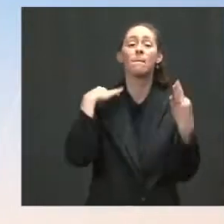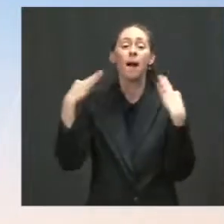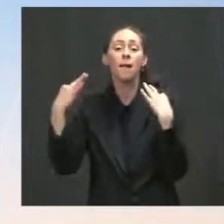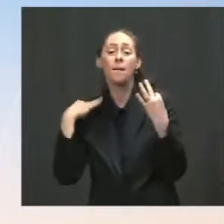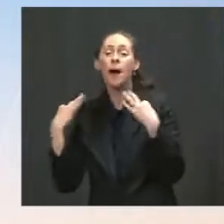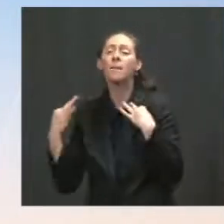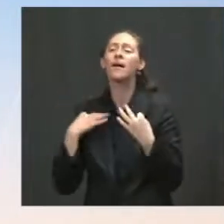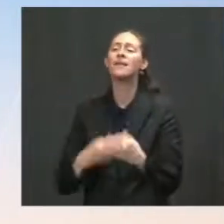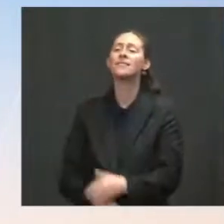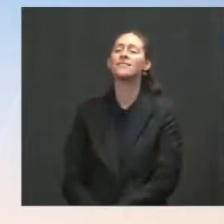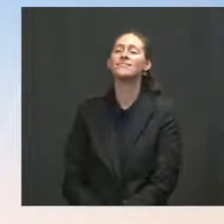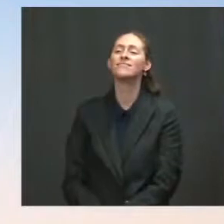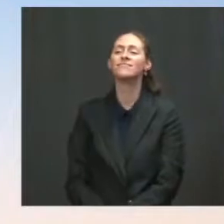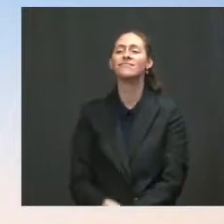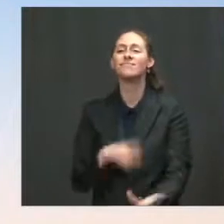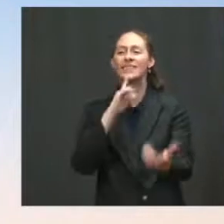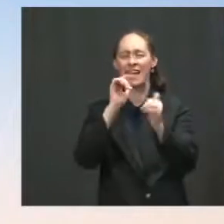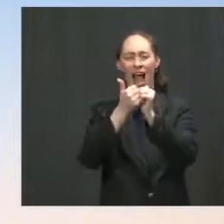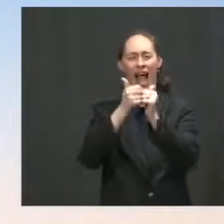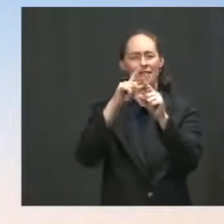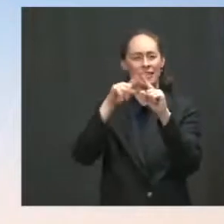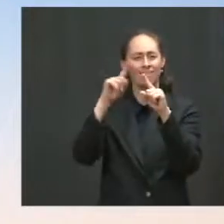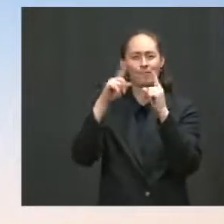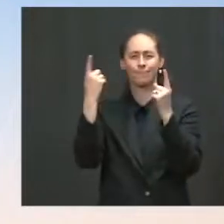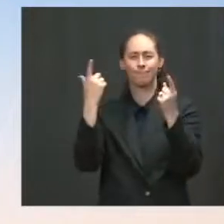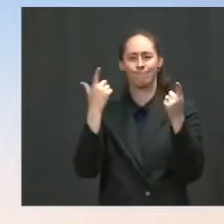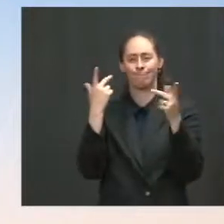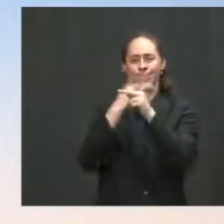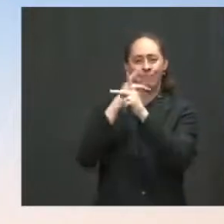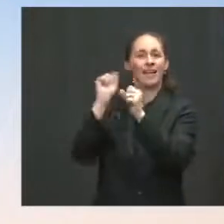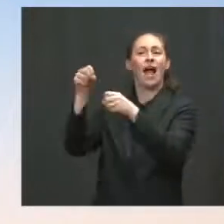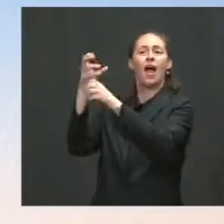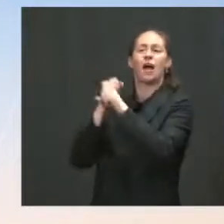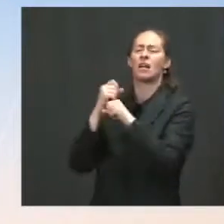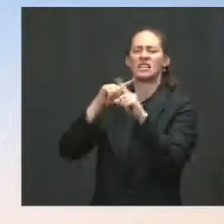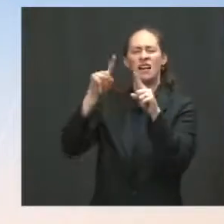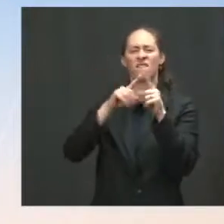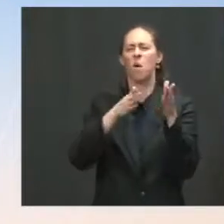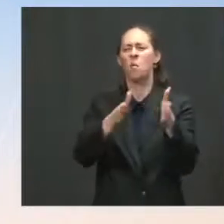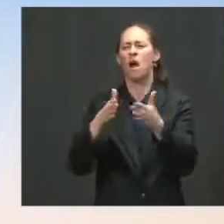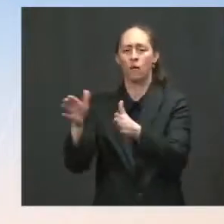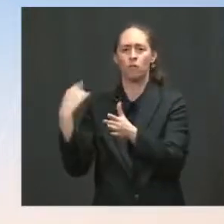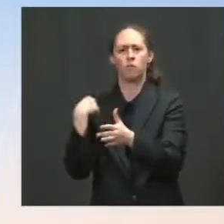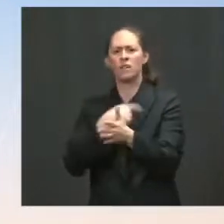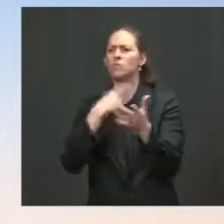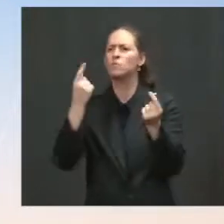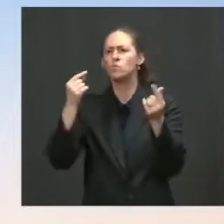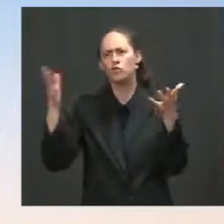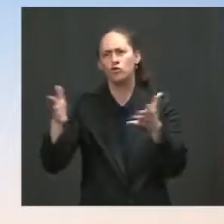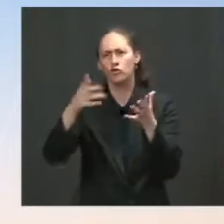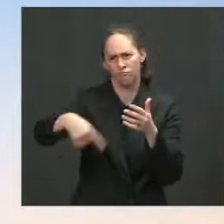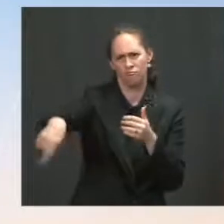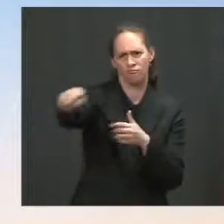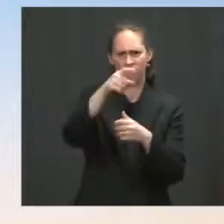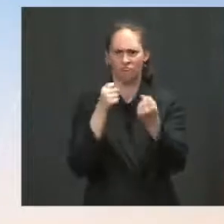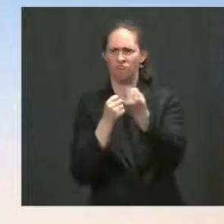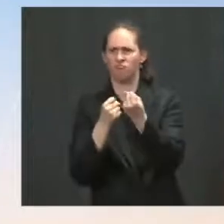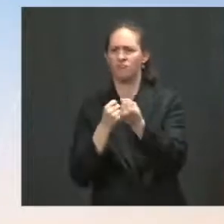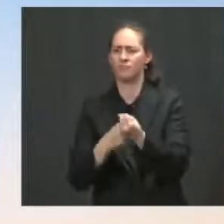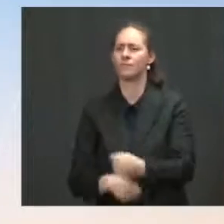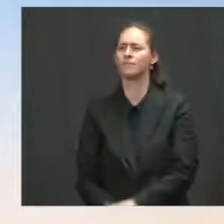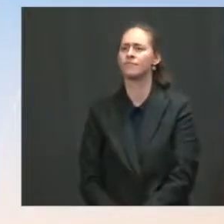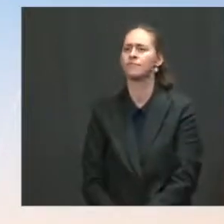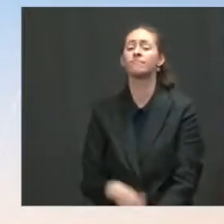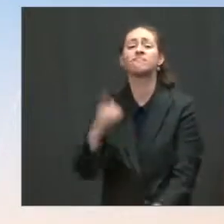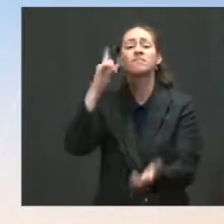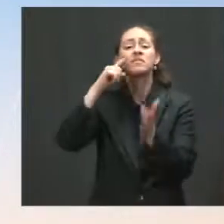funding. Obviously, it would be in our interest to get that going as quickly as possible, and the Department of Transportation and others will implement that. But we have been pretty